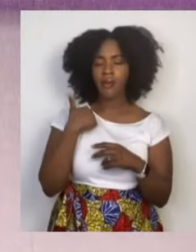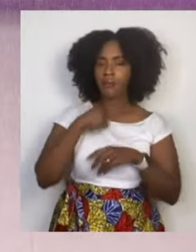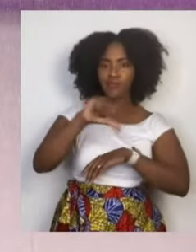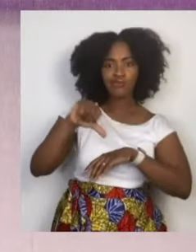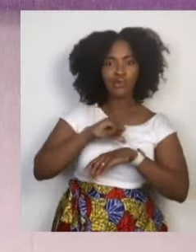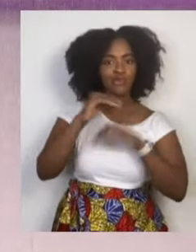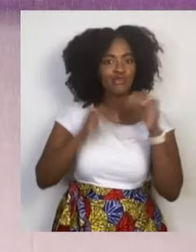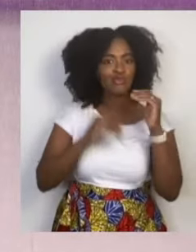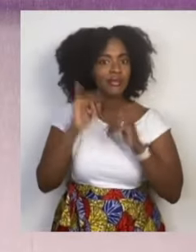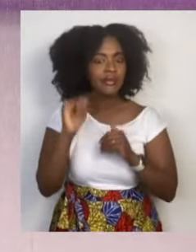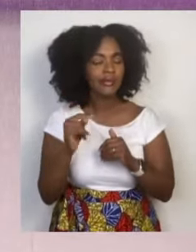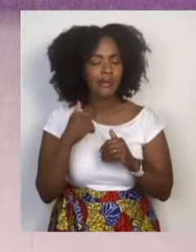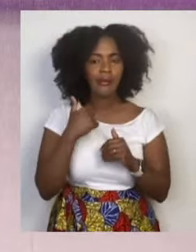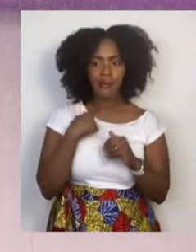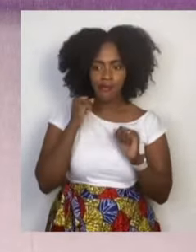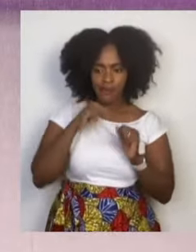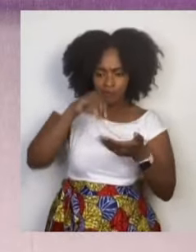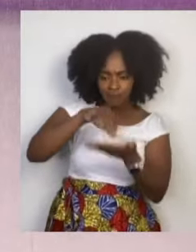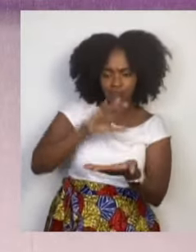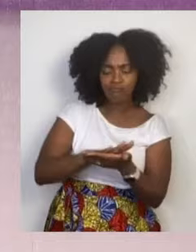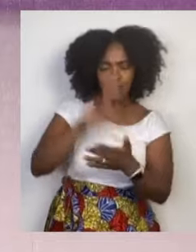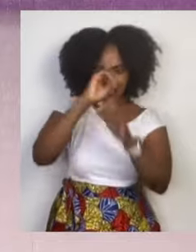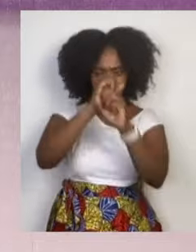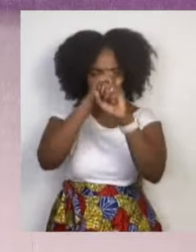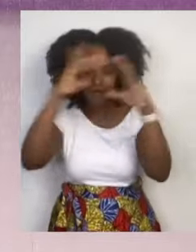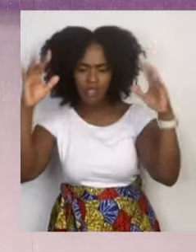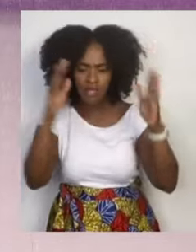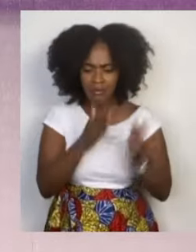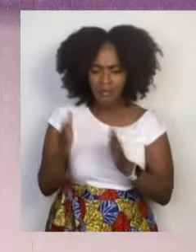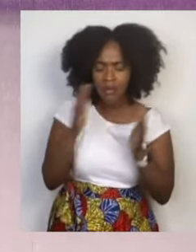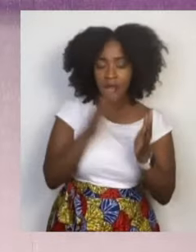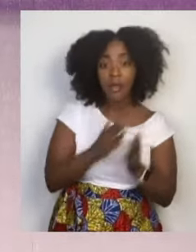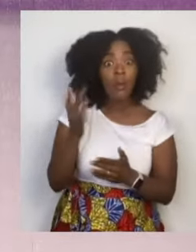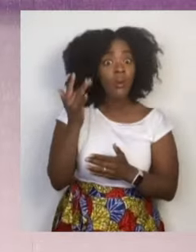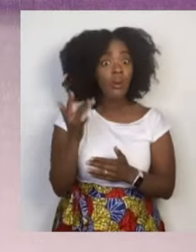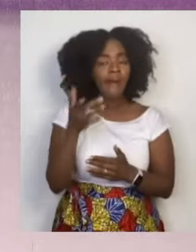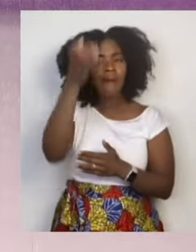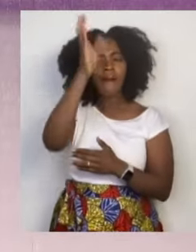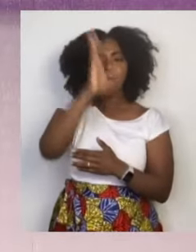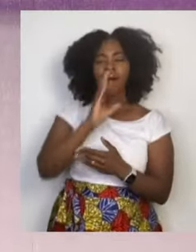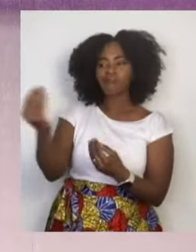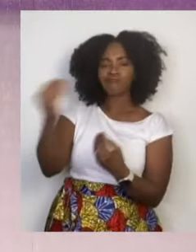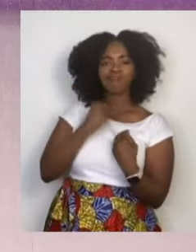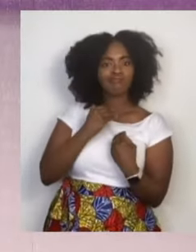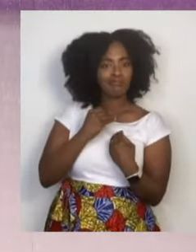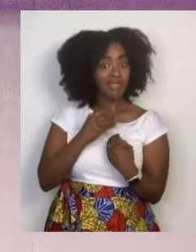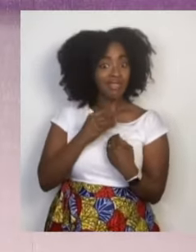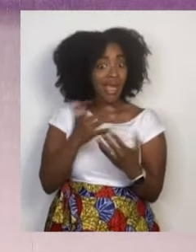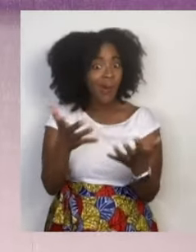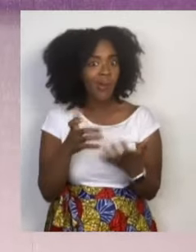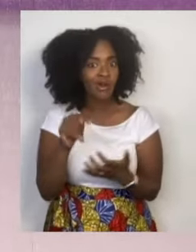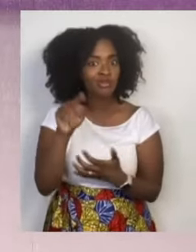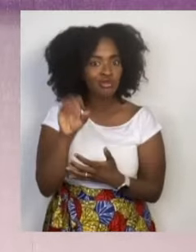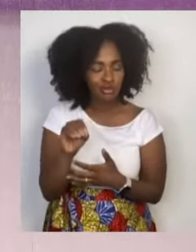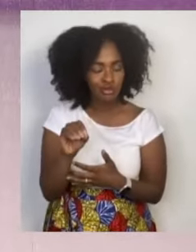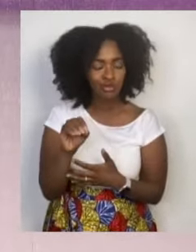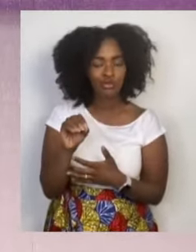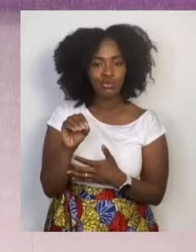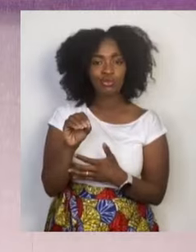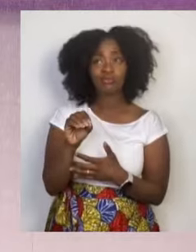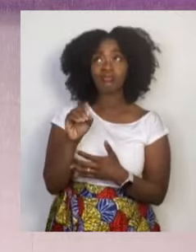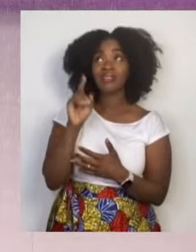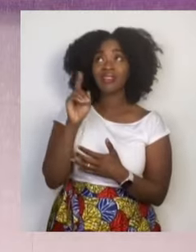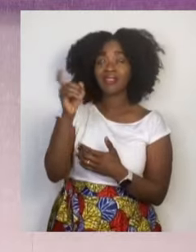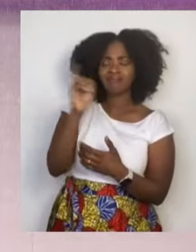make it plain because God put in me the want to do what he wanted me to do. God gave me a